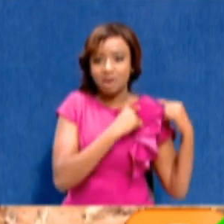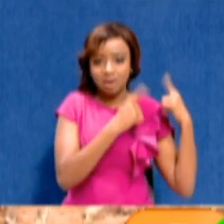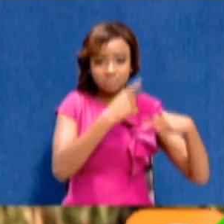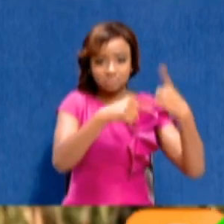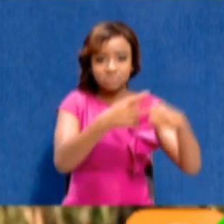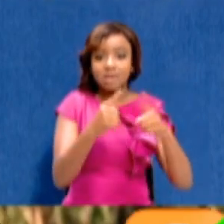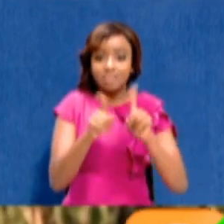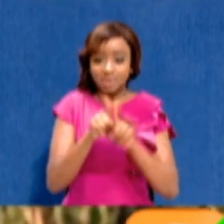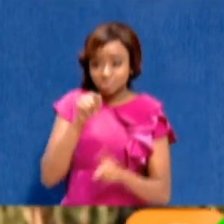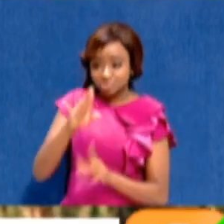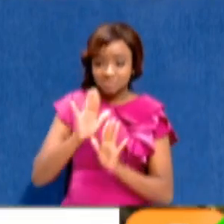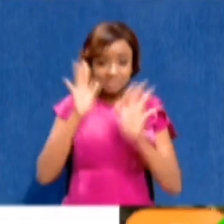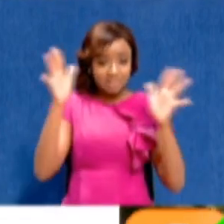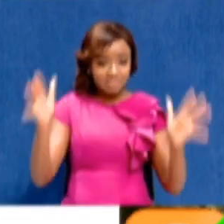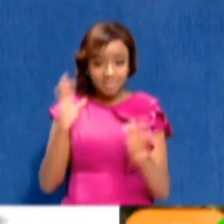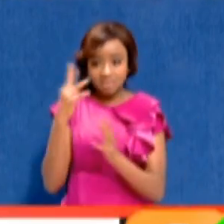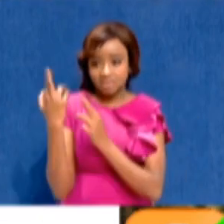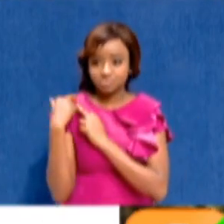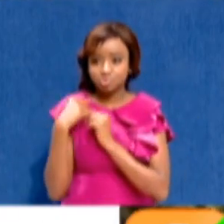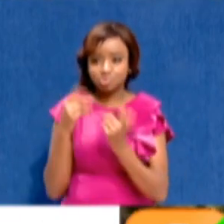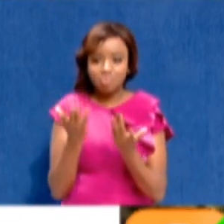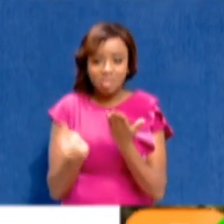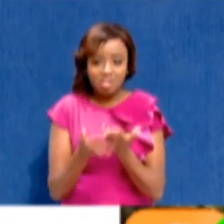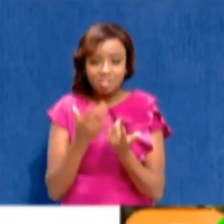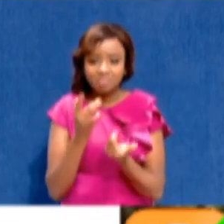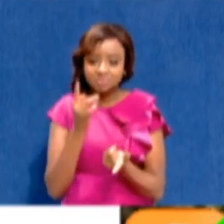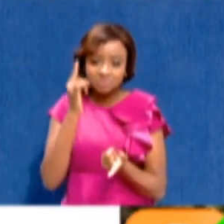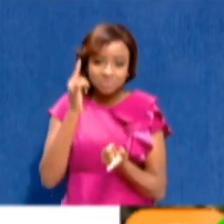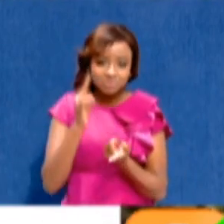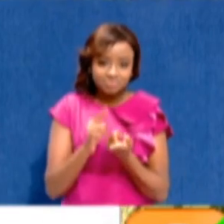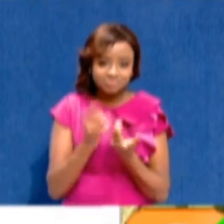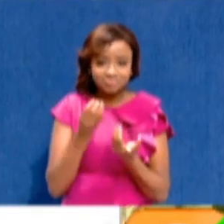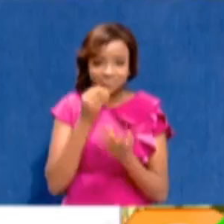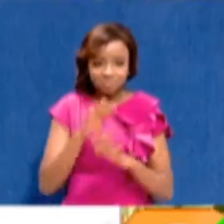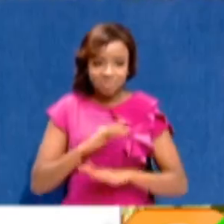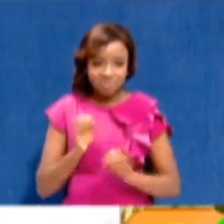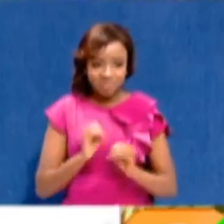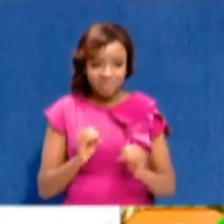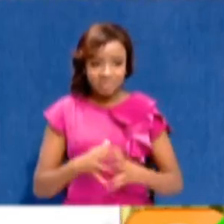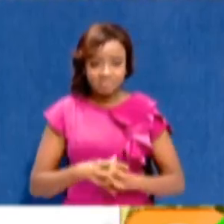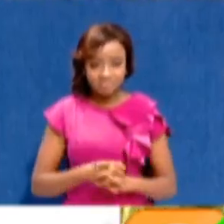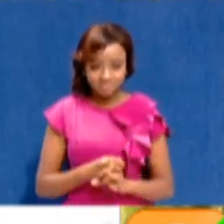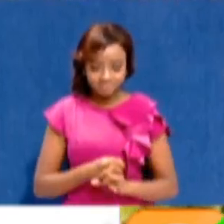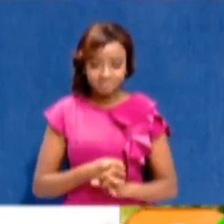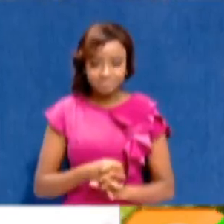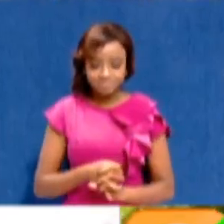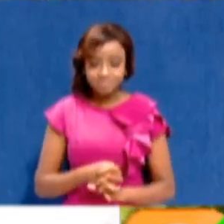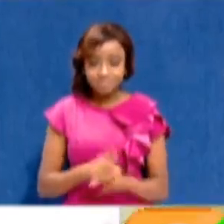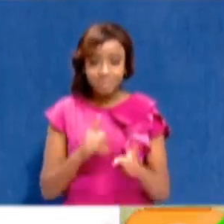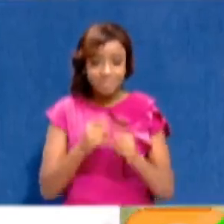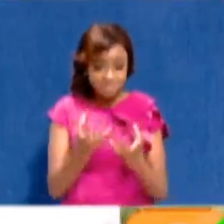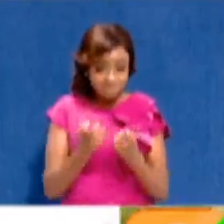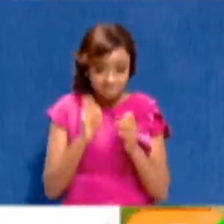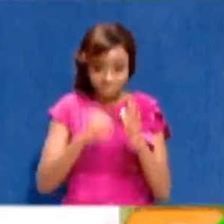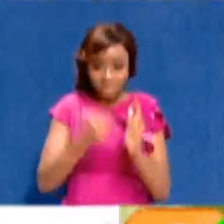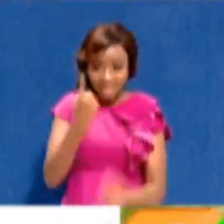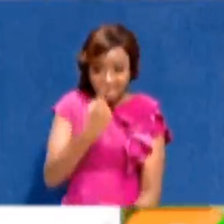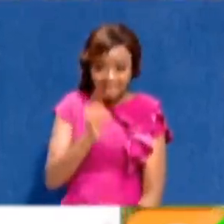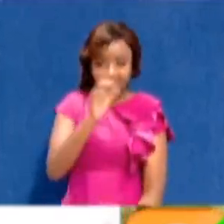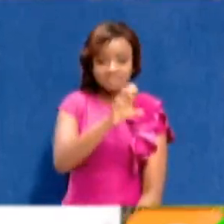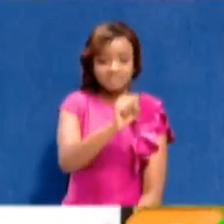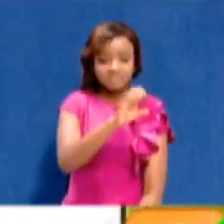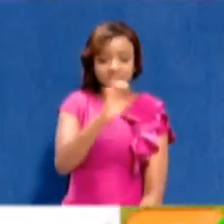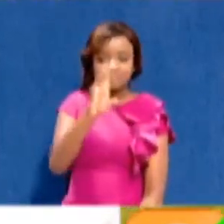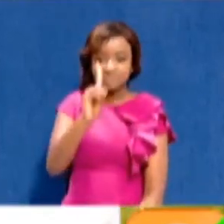really is playing a big role in addressing malnutrition in terms of preventive measures. It all starts with the right inputs such as seeds, which